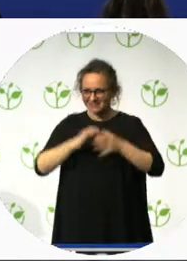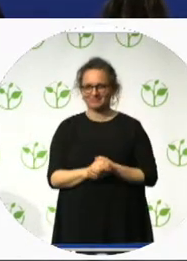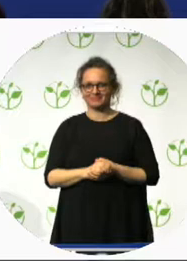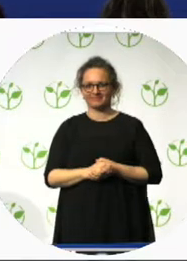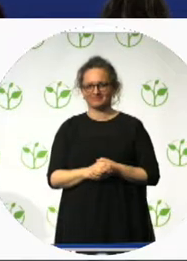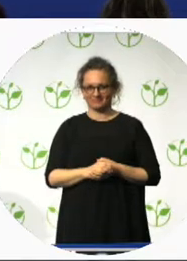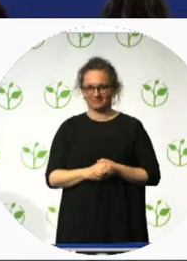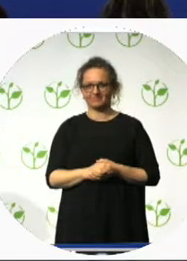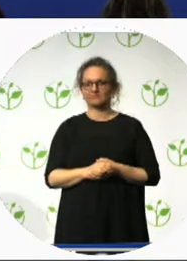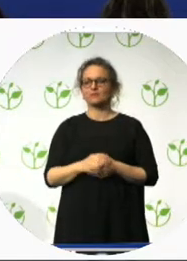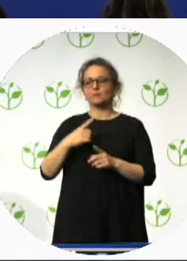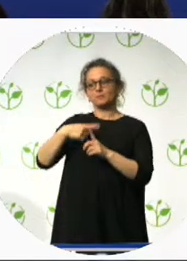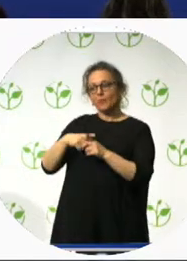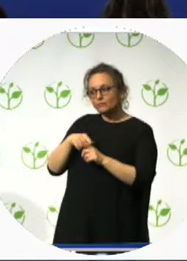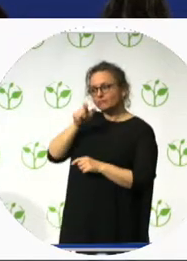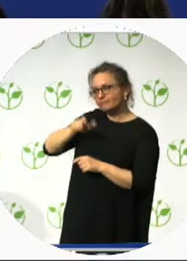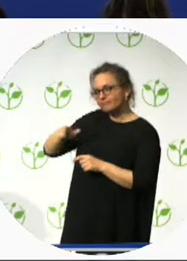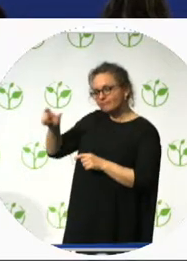the companies.